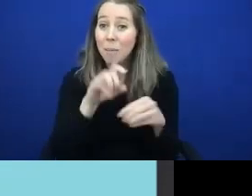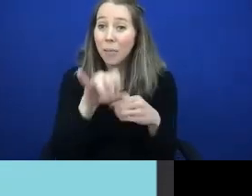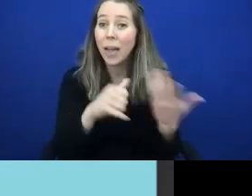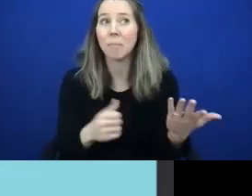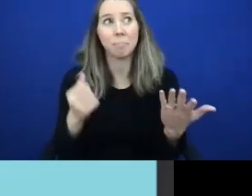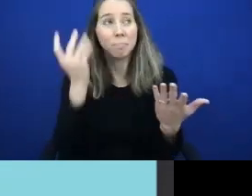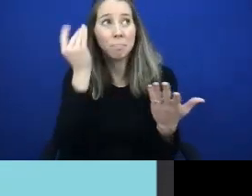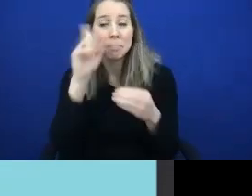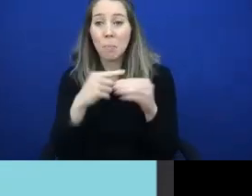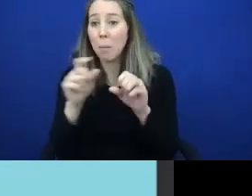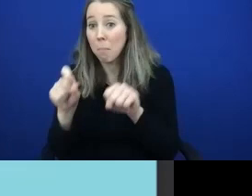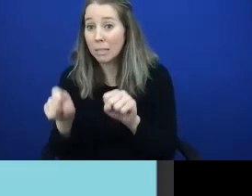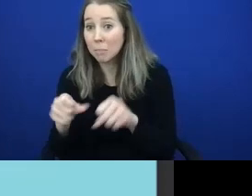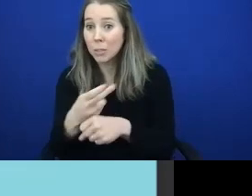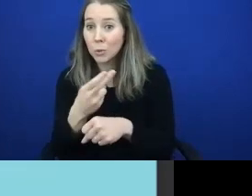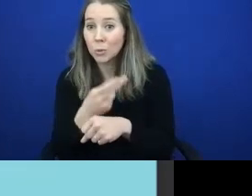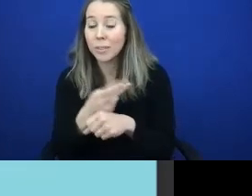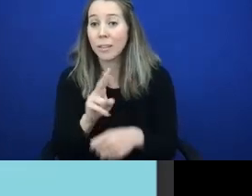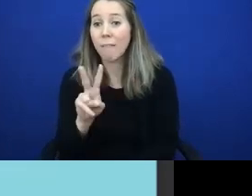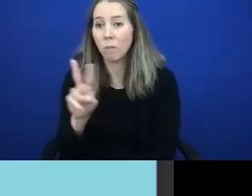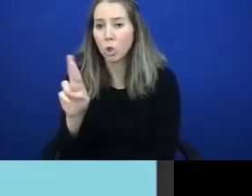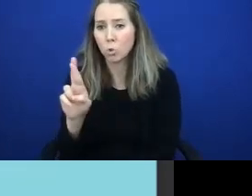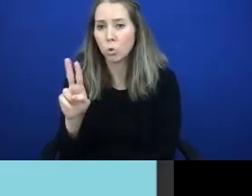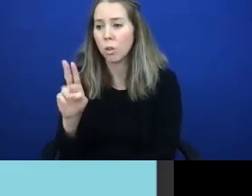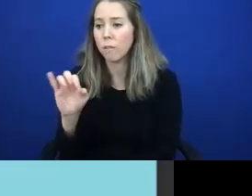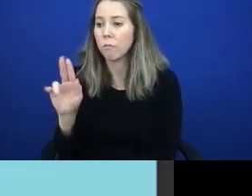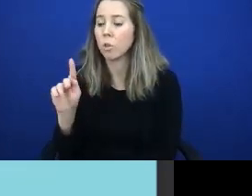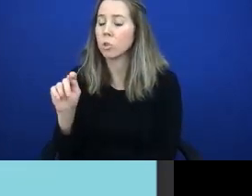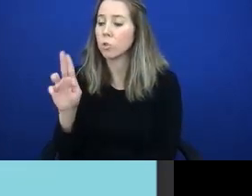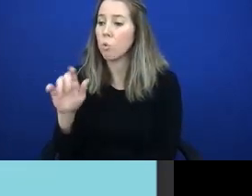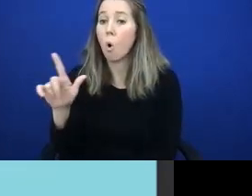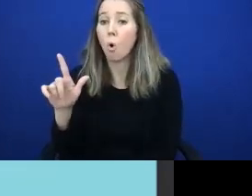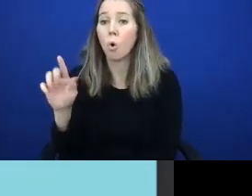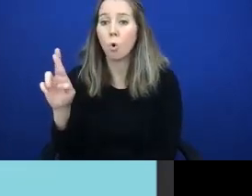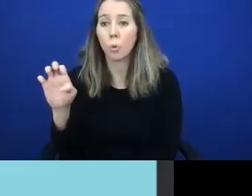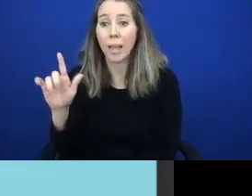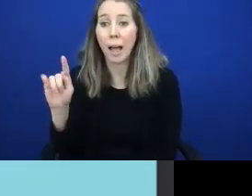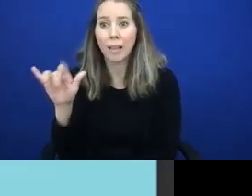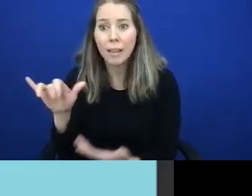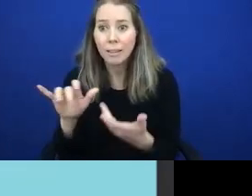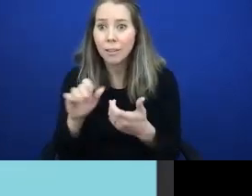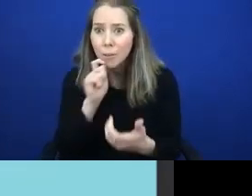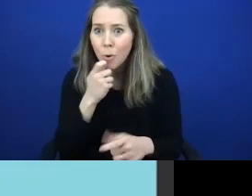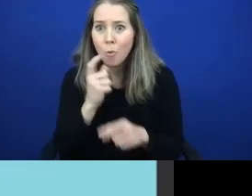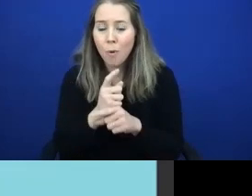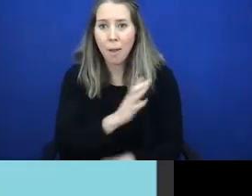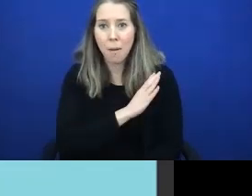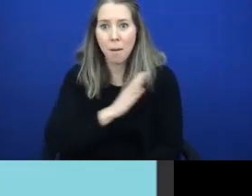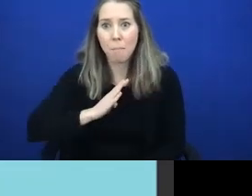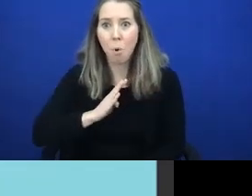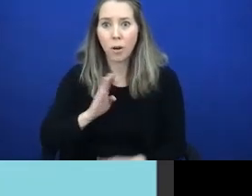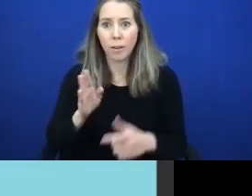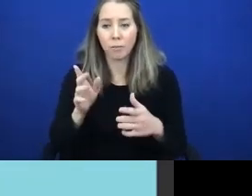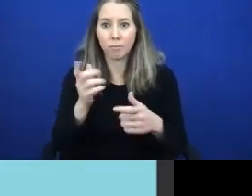of using the virtual reality. How neat would that be if they get to be in a room with the board of directors